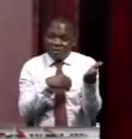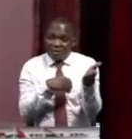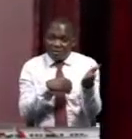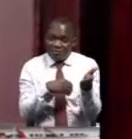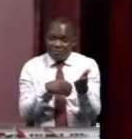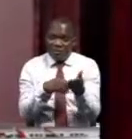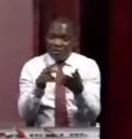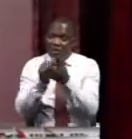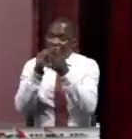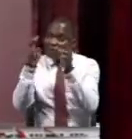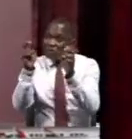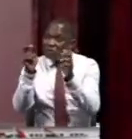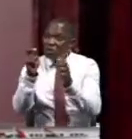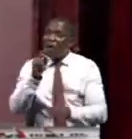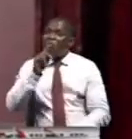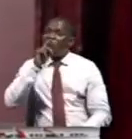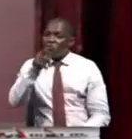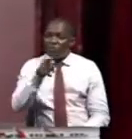was a matter